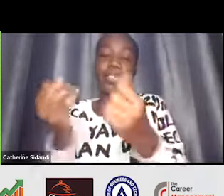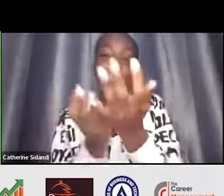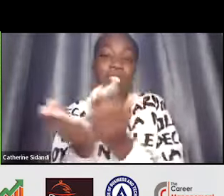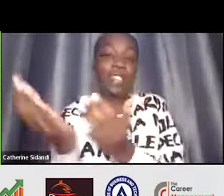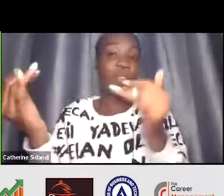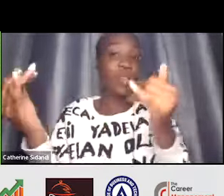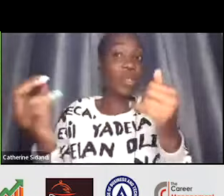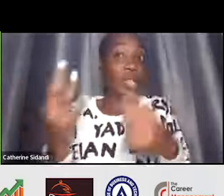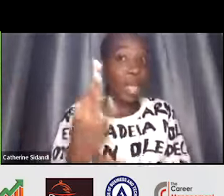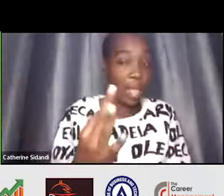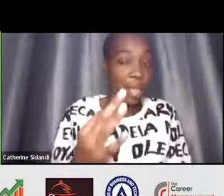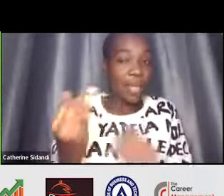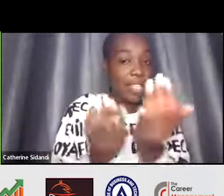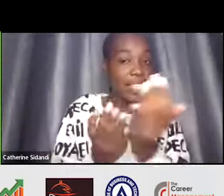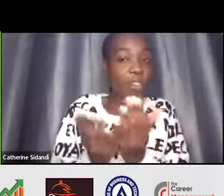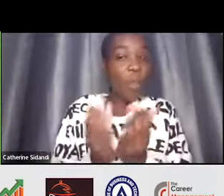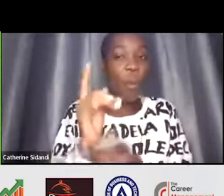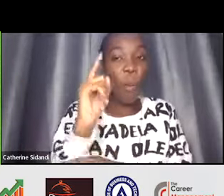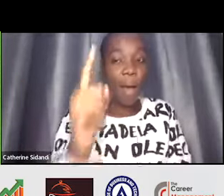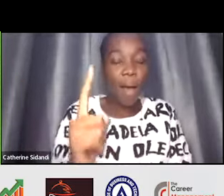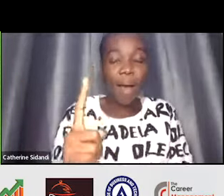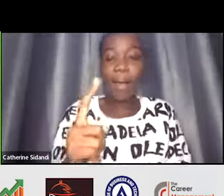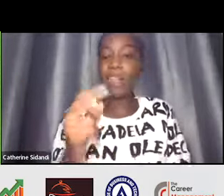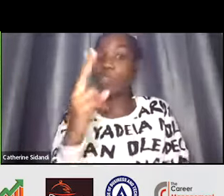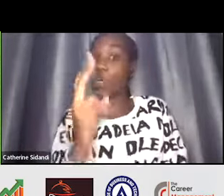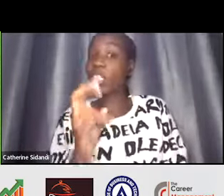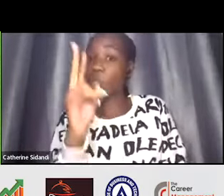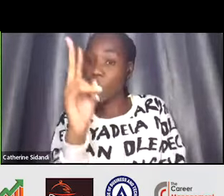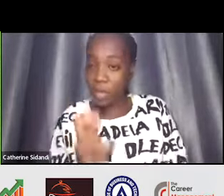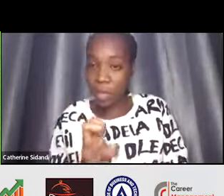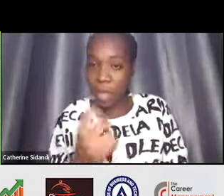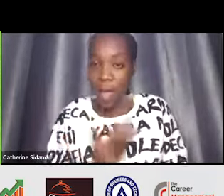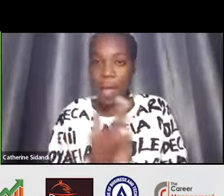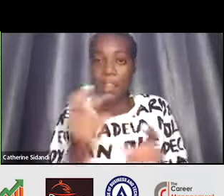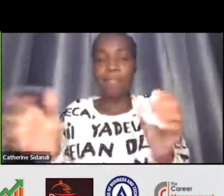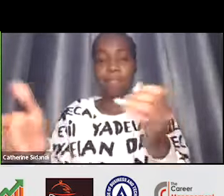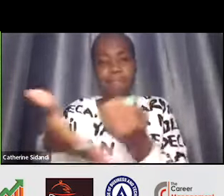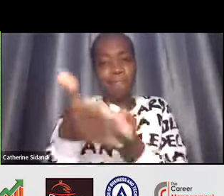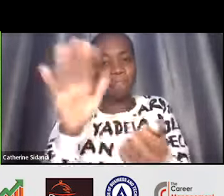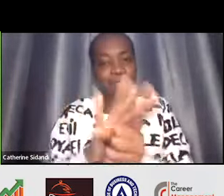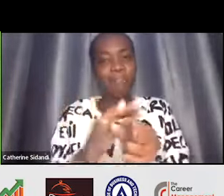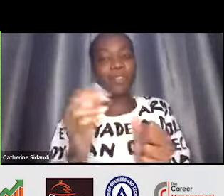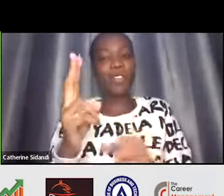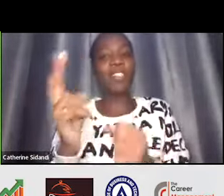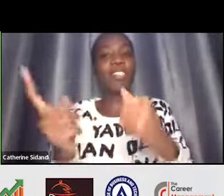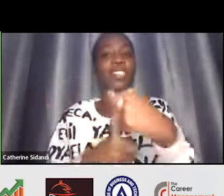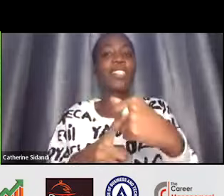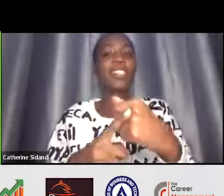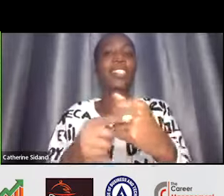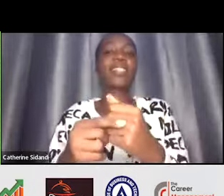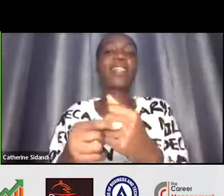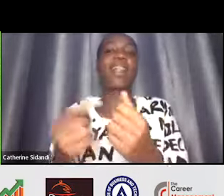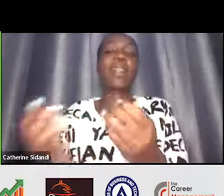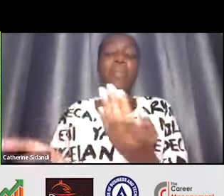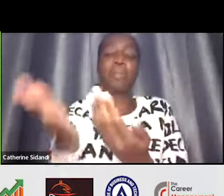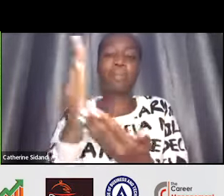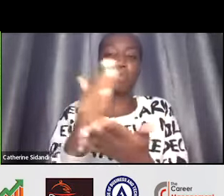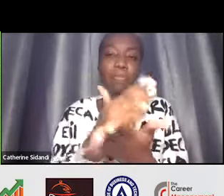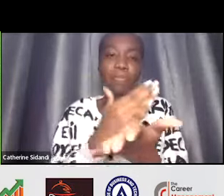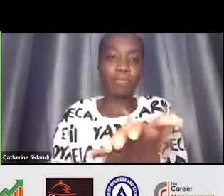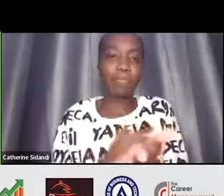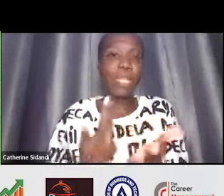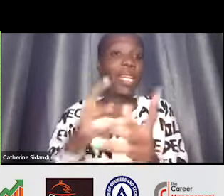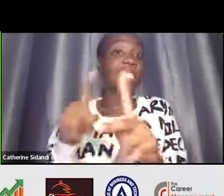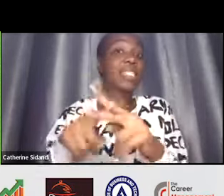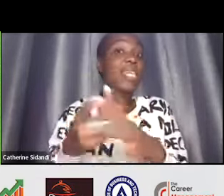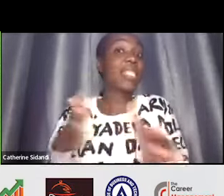we did in 2020, where we covered 26 episodes. There is a lot. We started with how to register your